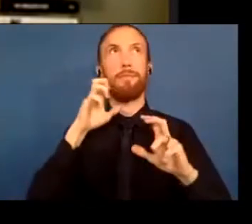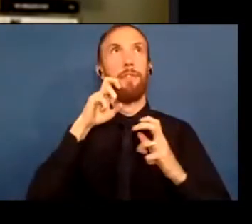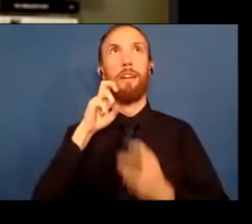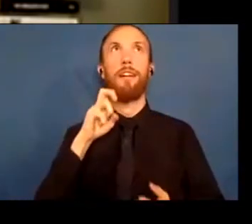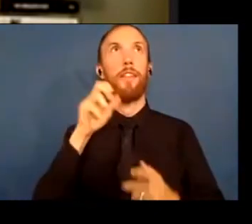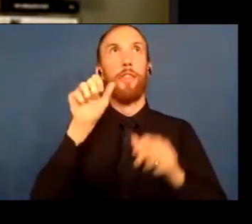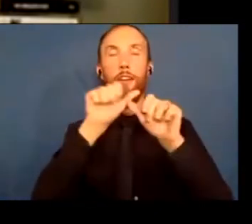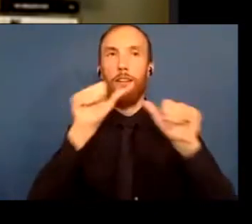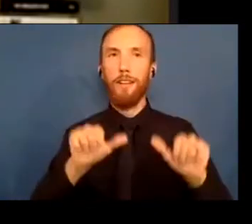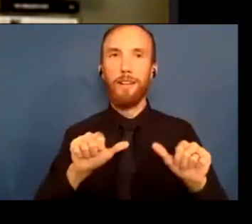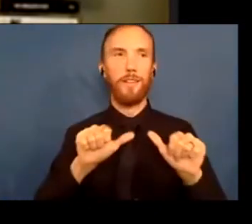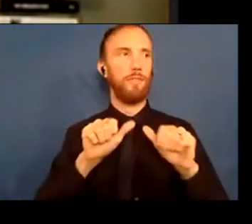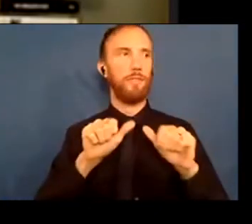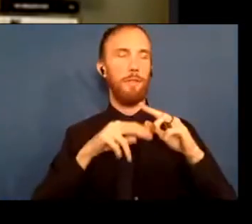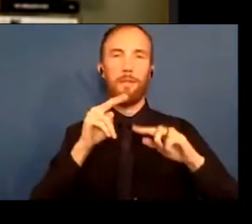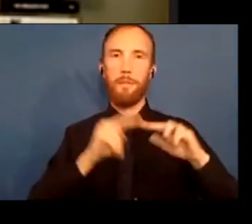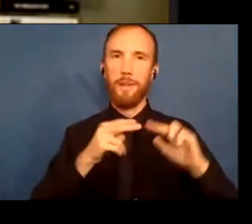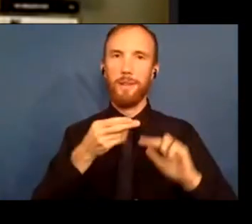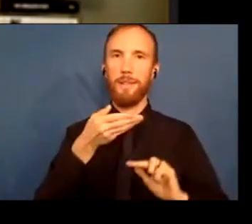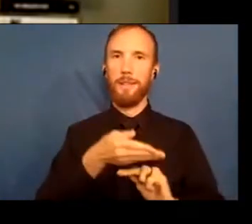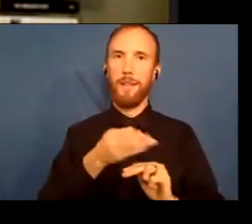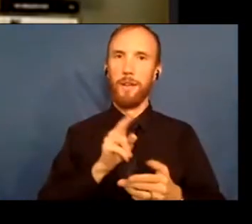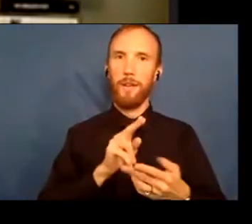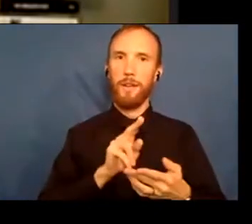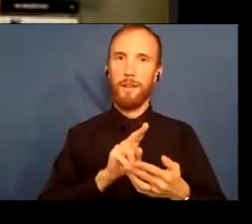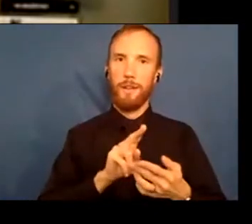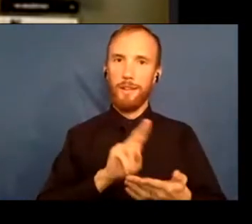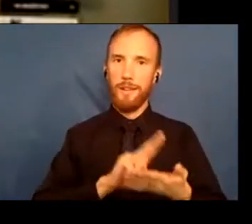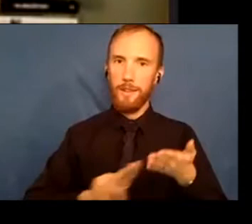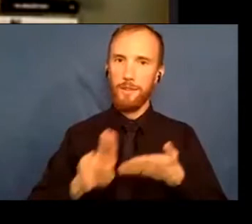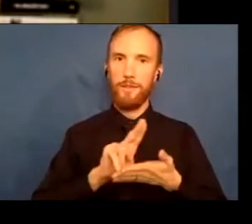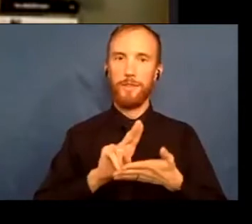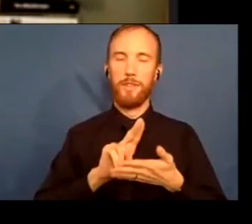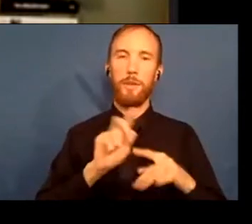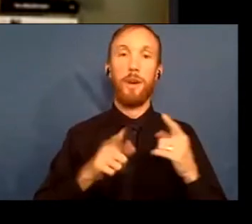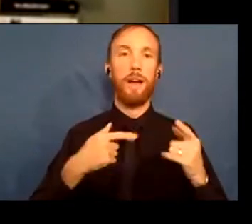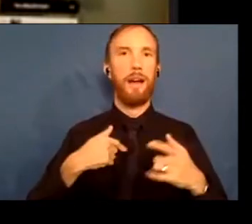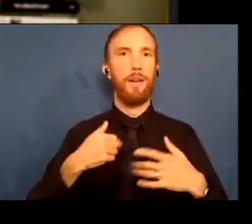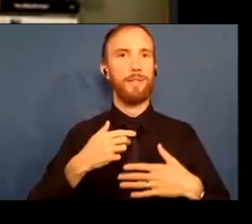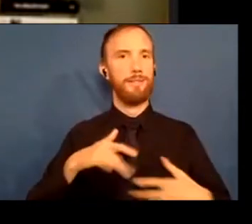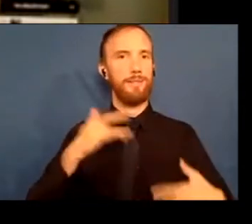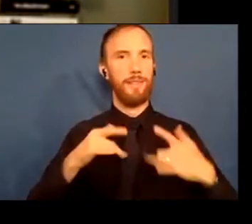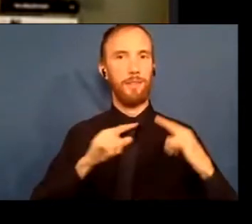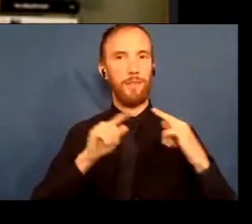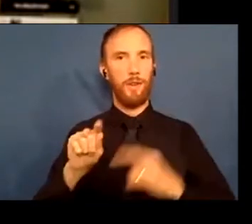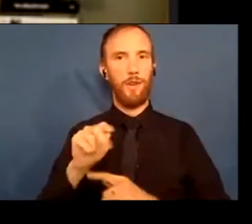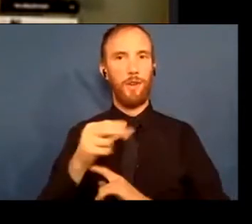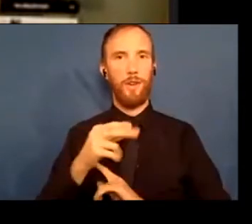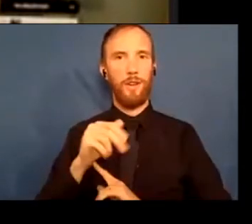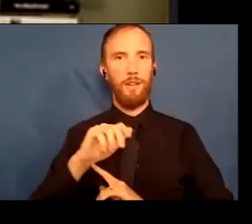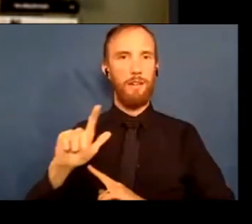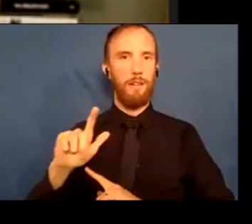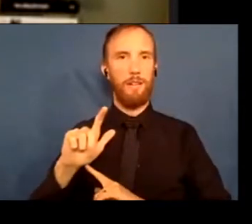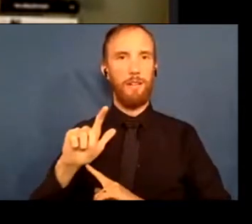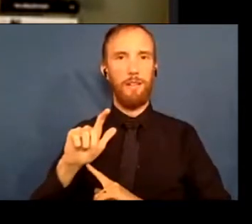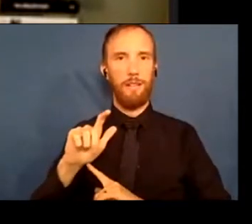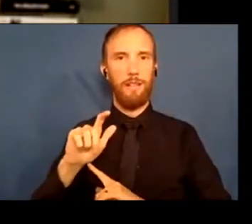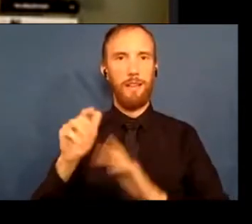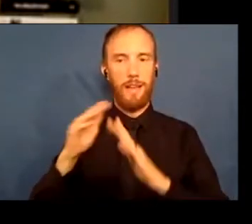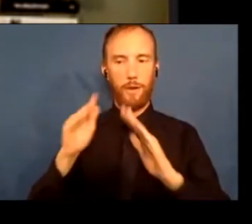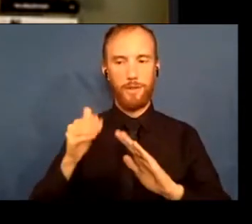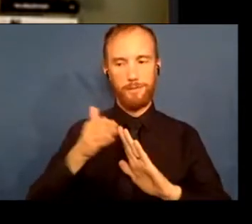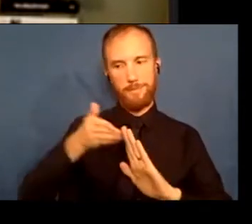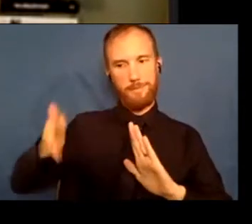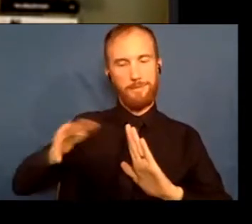I was very pleased to go to the Hull House, which is next door and is a memory of